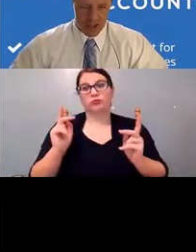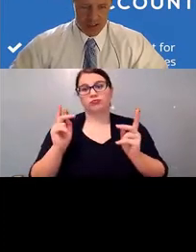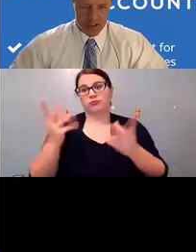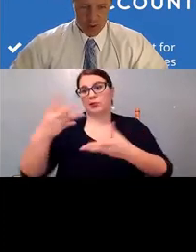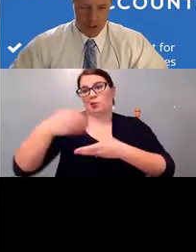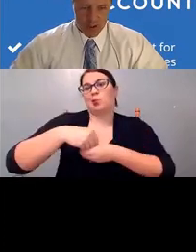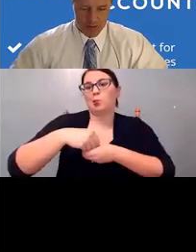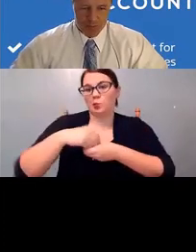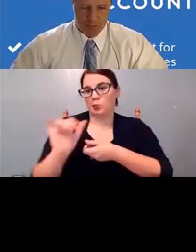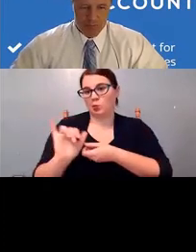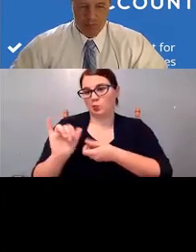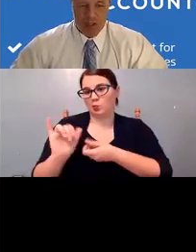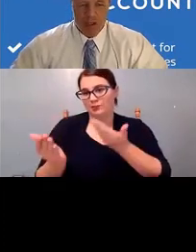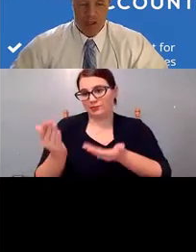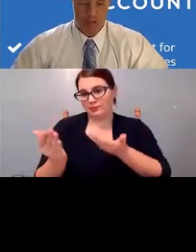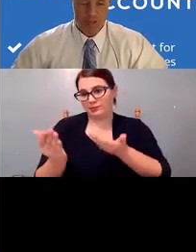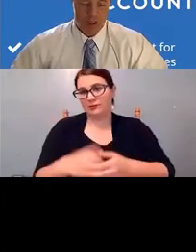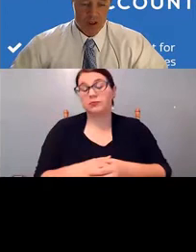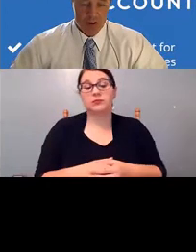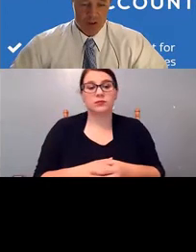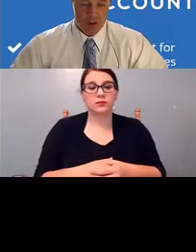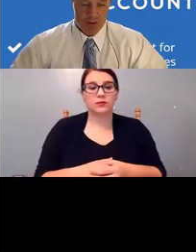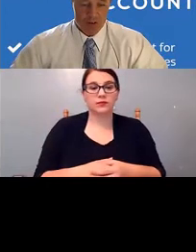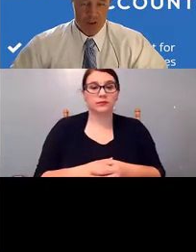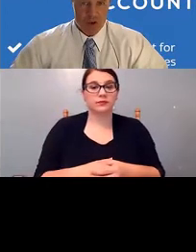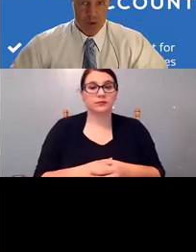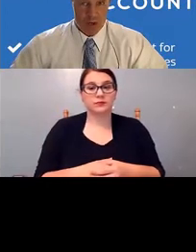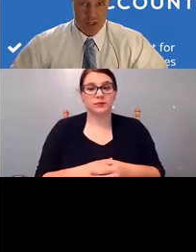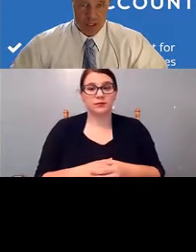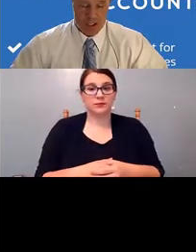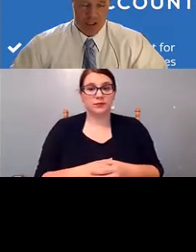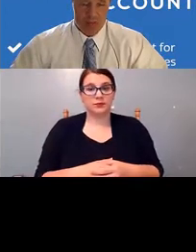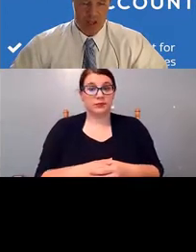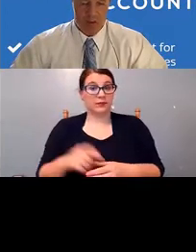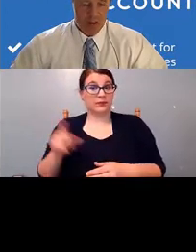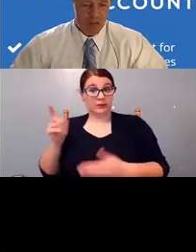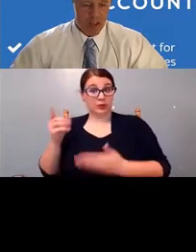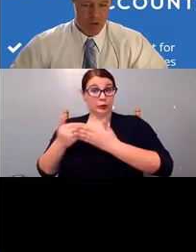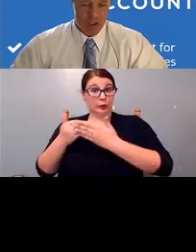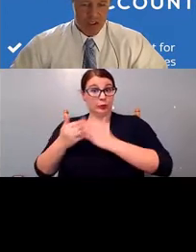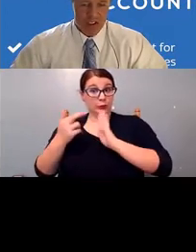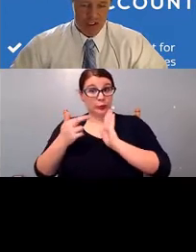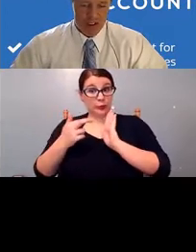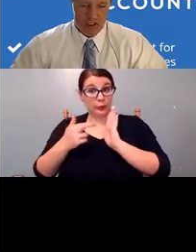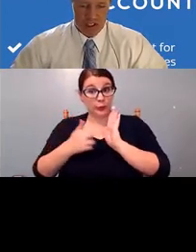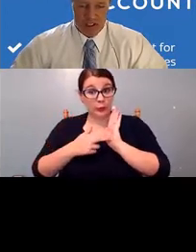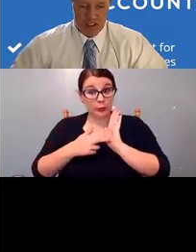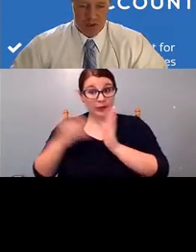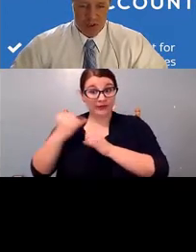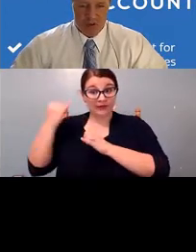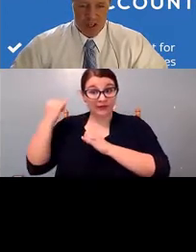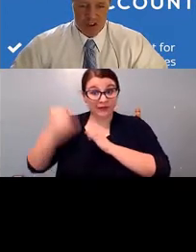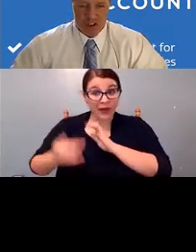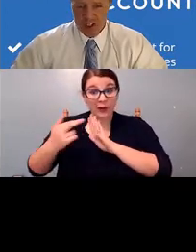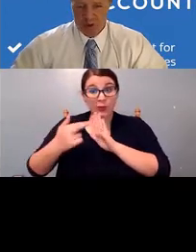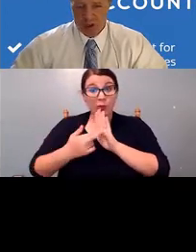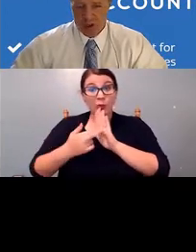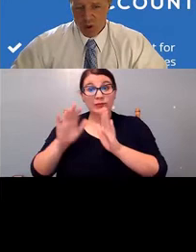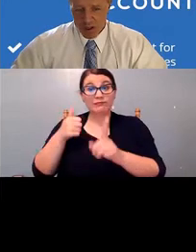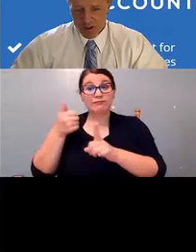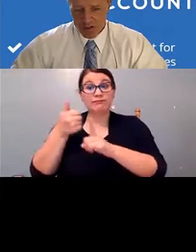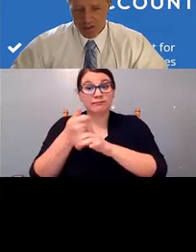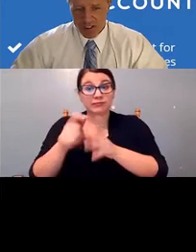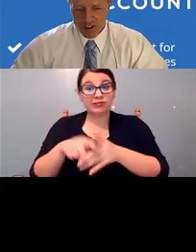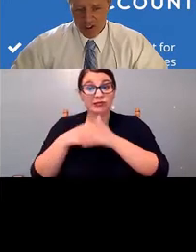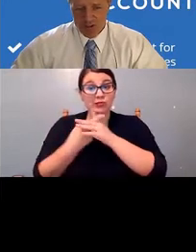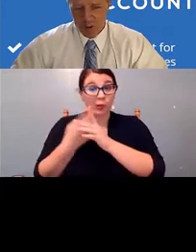in that as well. Those new regulations, by the way, or final regulations, are set to go into effect January